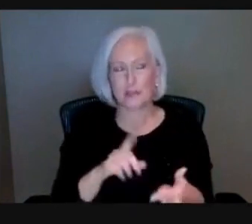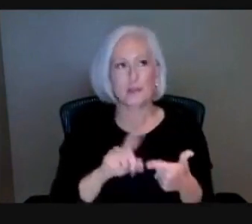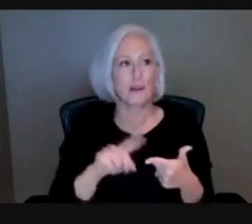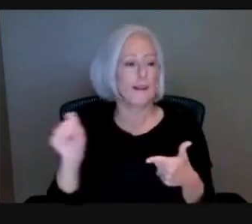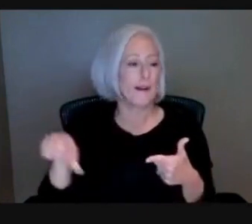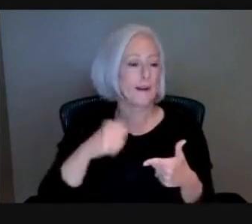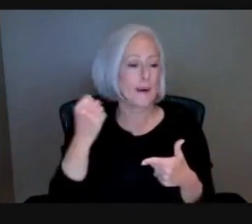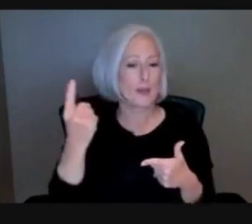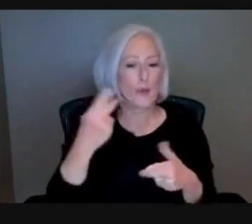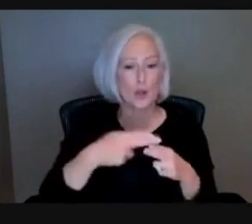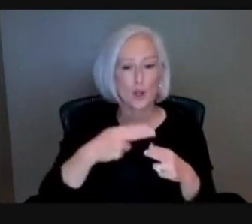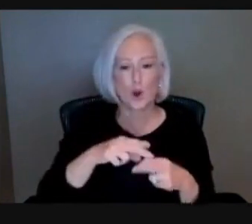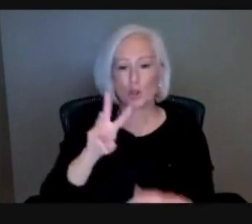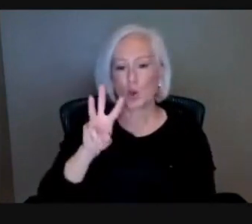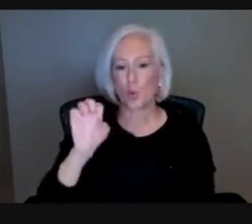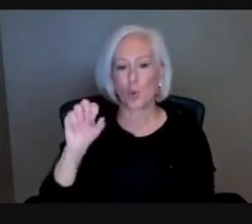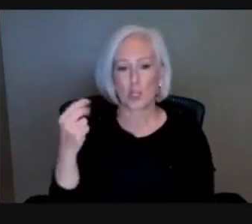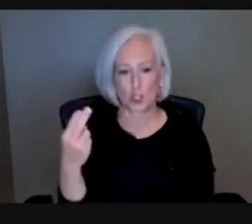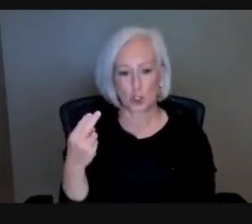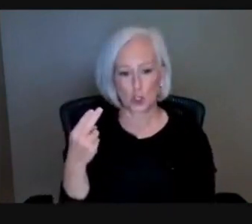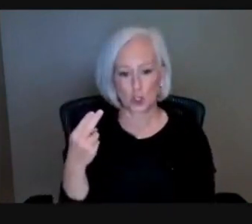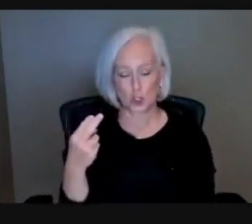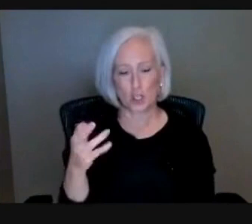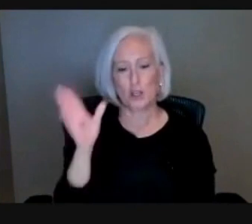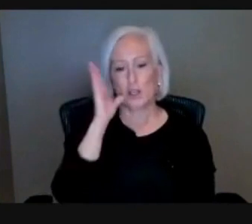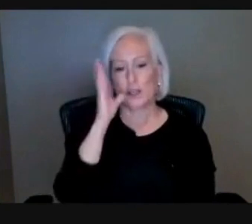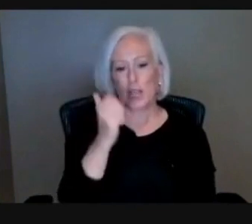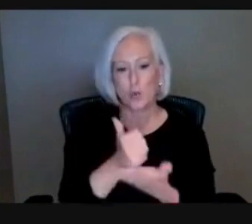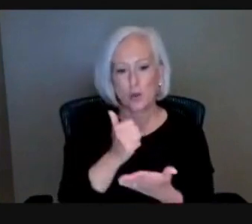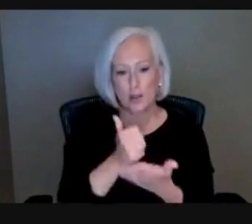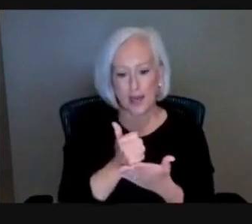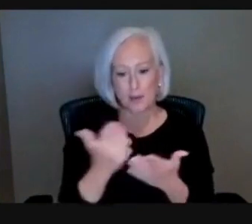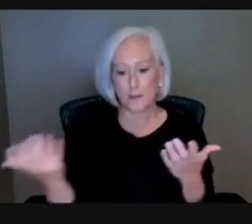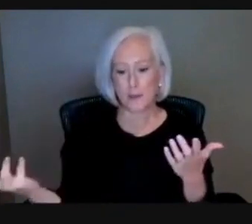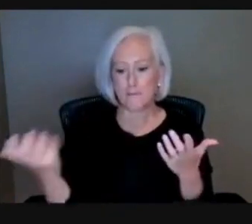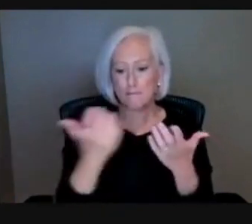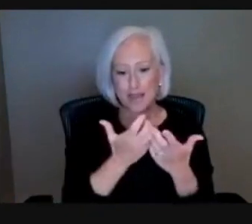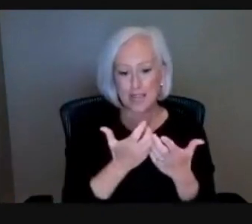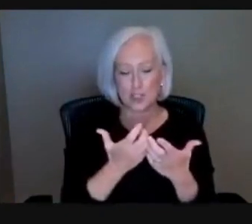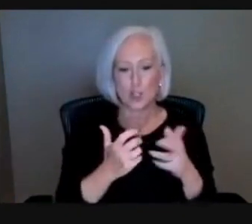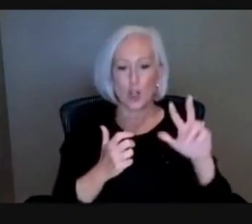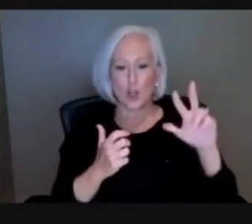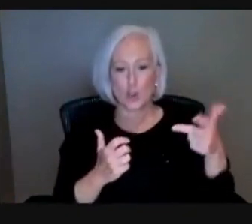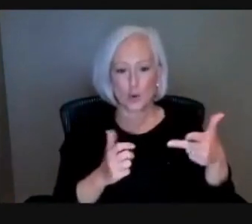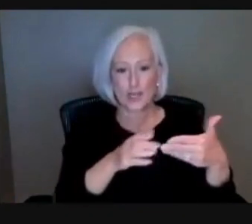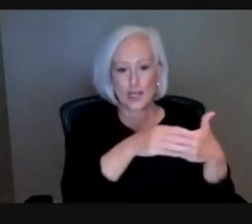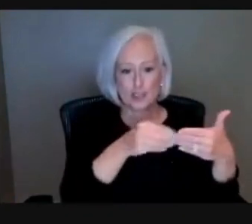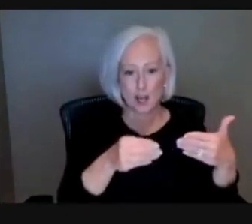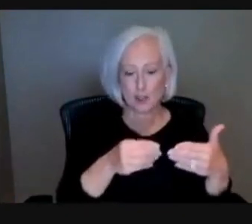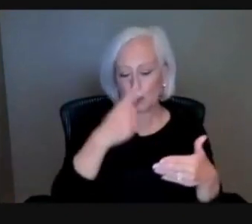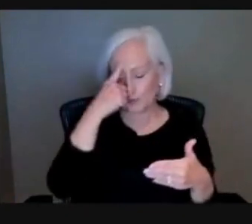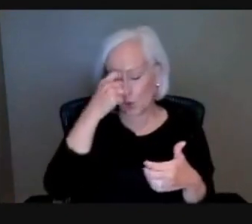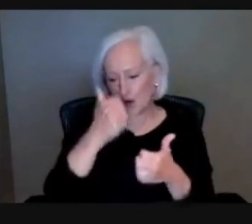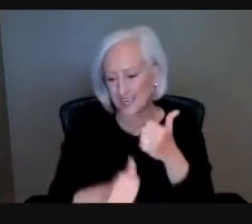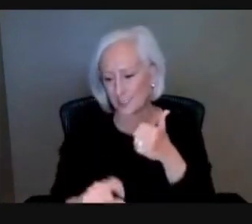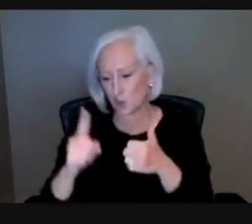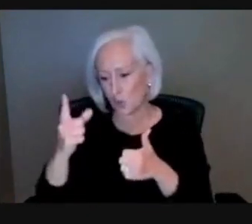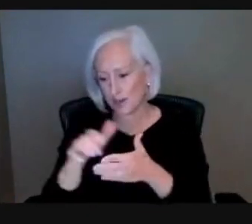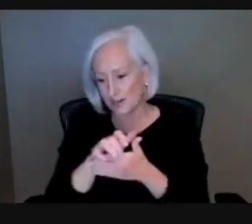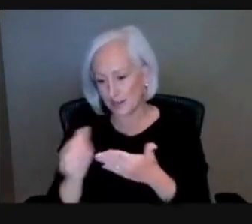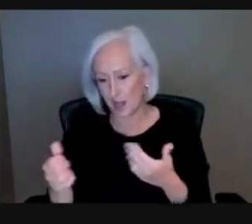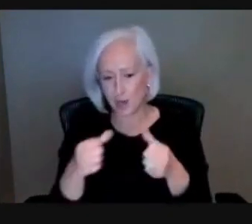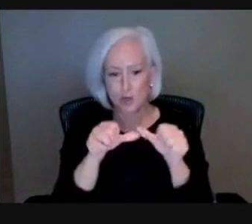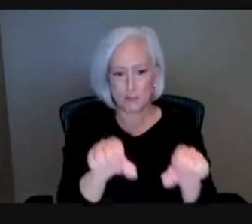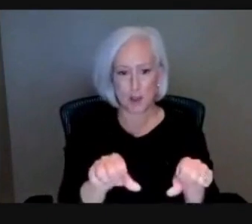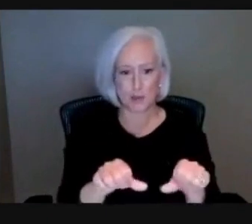there that's called the Wish Program. They will also give you, match you $3 for each dollar for a down payment. Some of